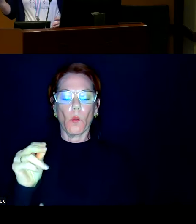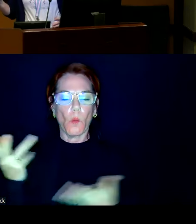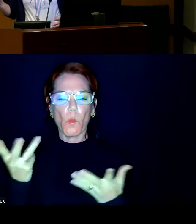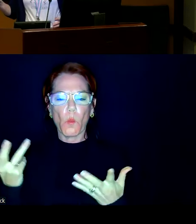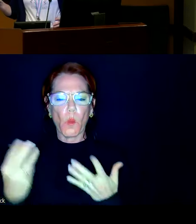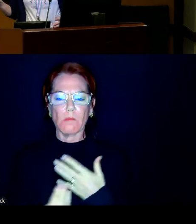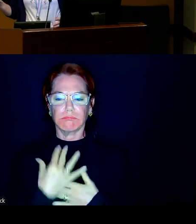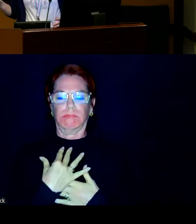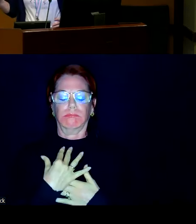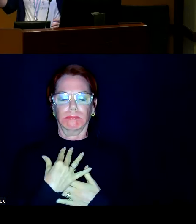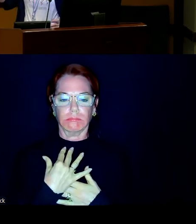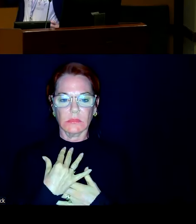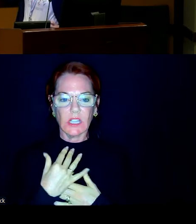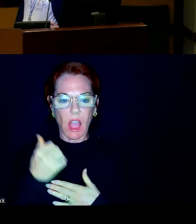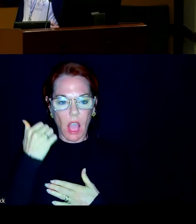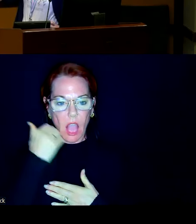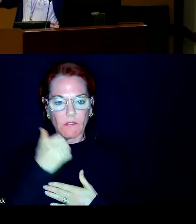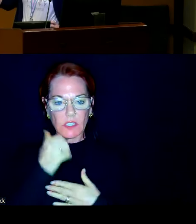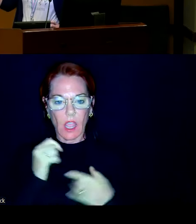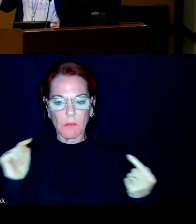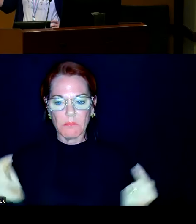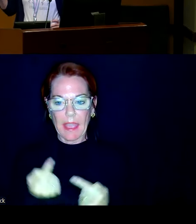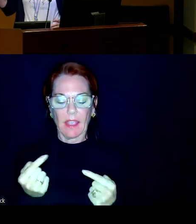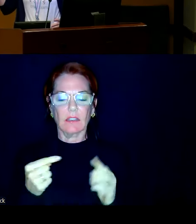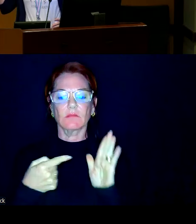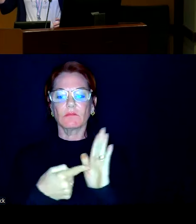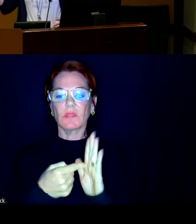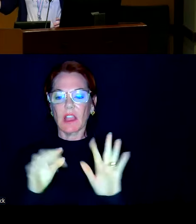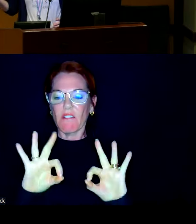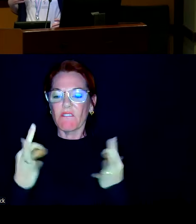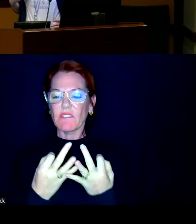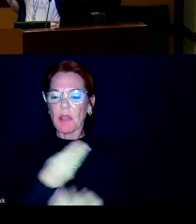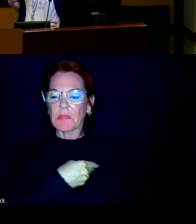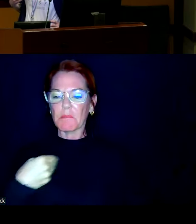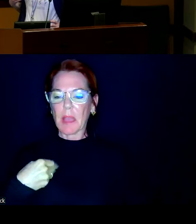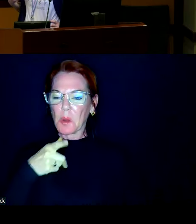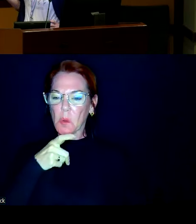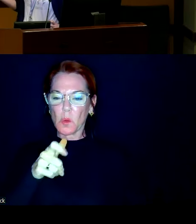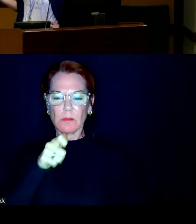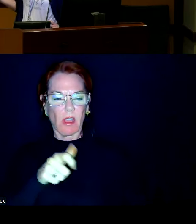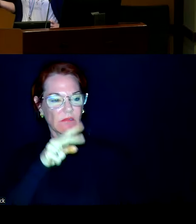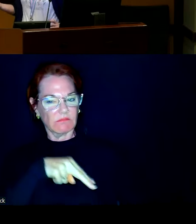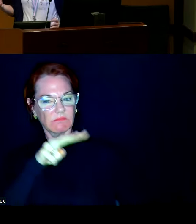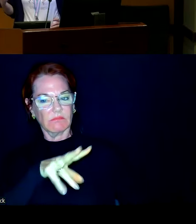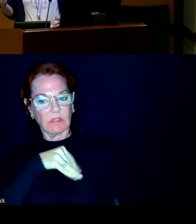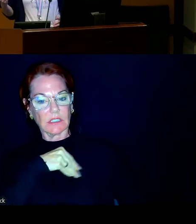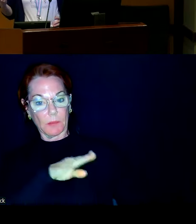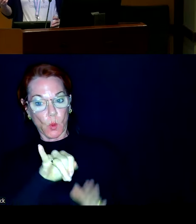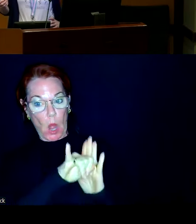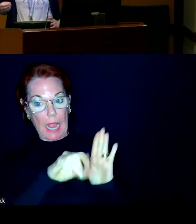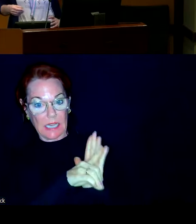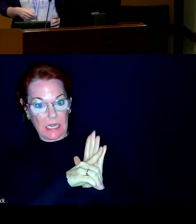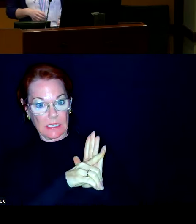that increases the risk. Just having family members who don't accept your identity increases your rate by